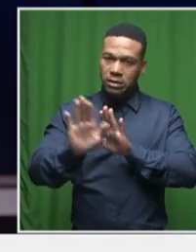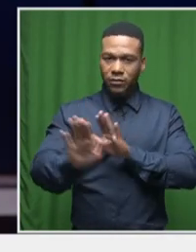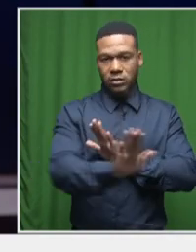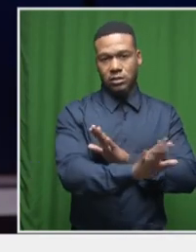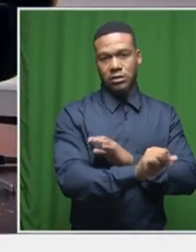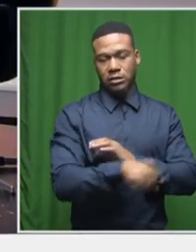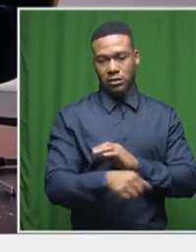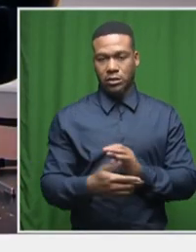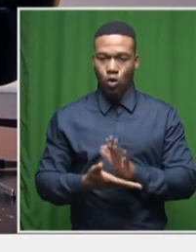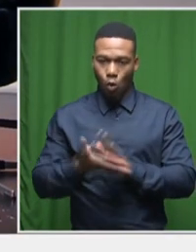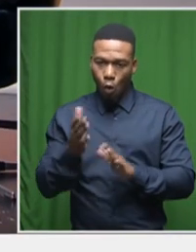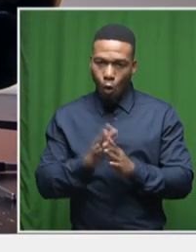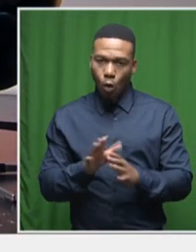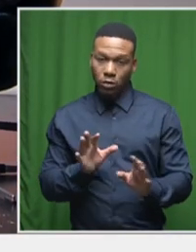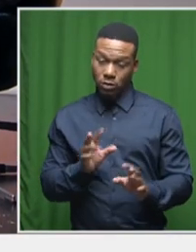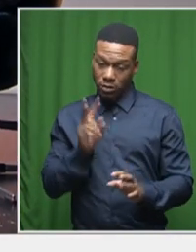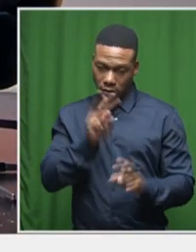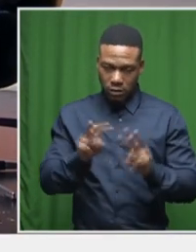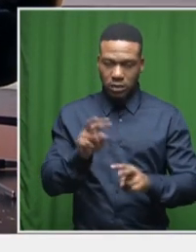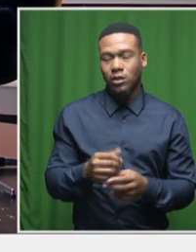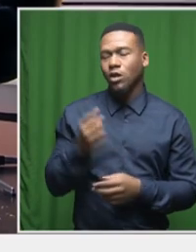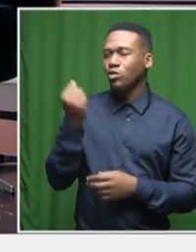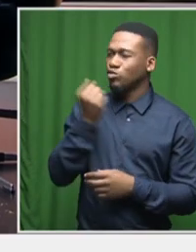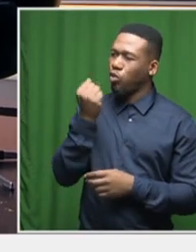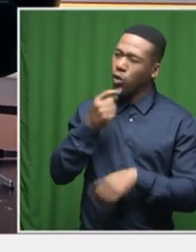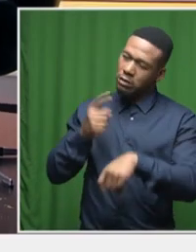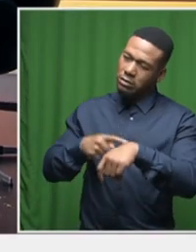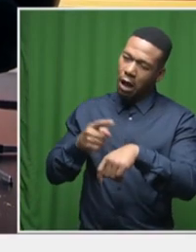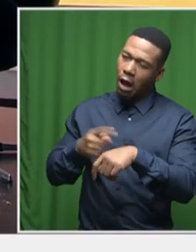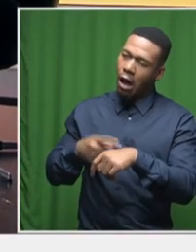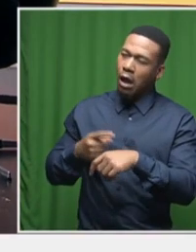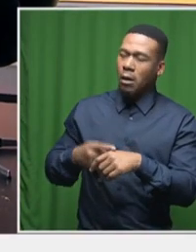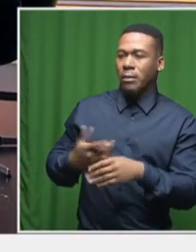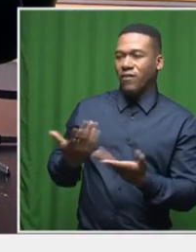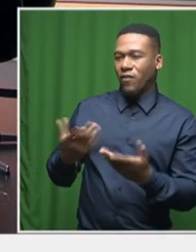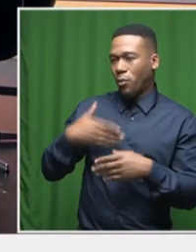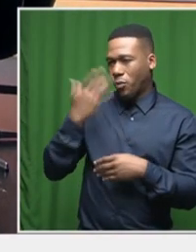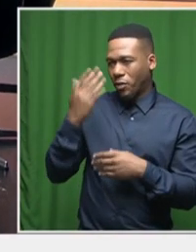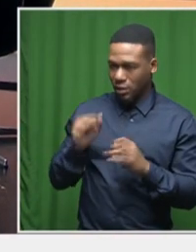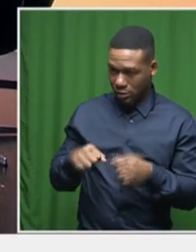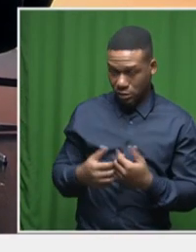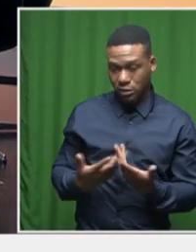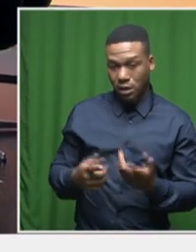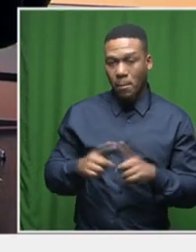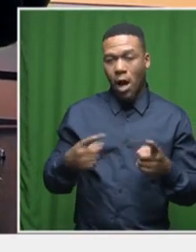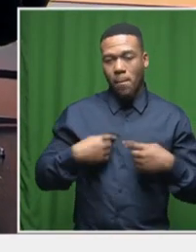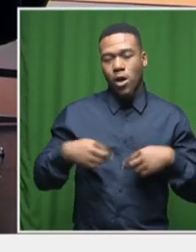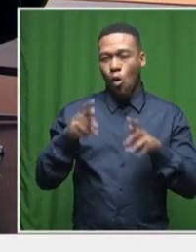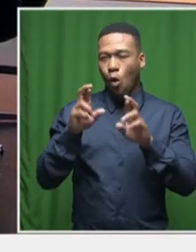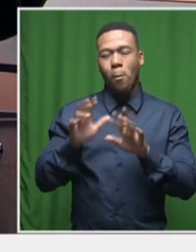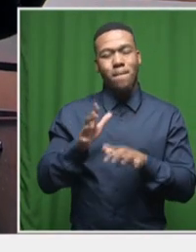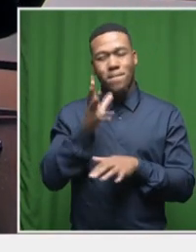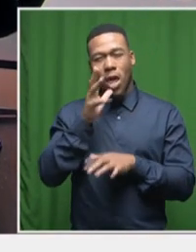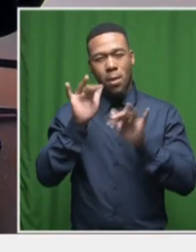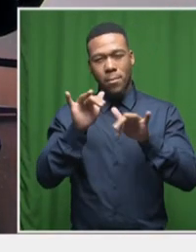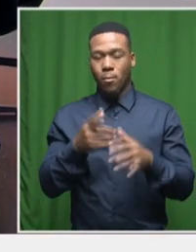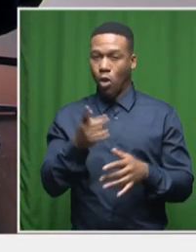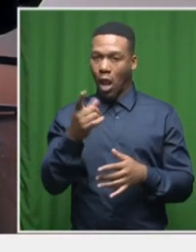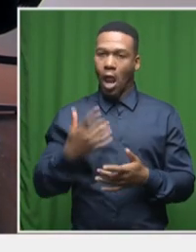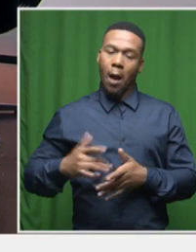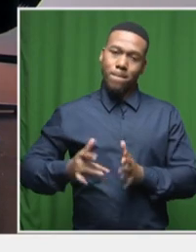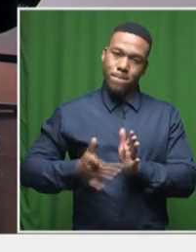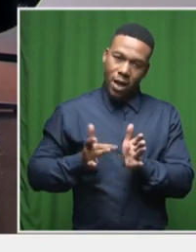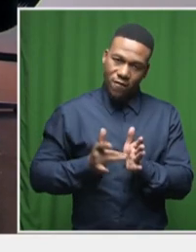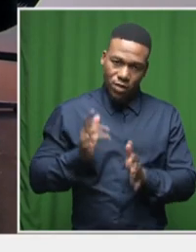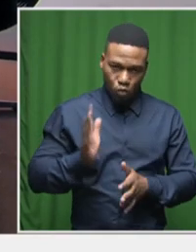out of time, unfortunately, but this is certainly an interesting exhibition that we hope so many people will benefit a great deal out of it. Thank you so much for